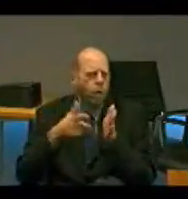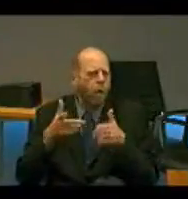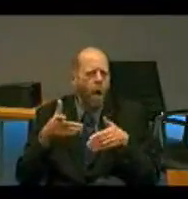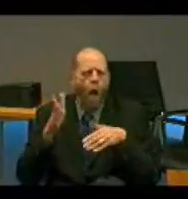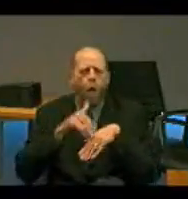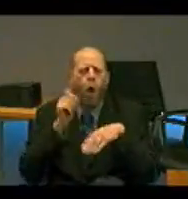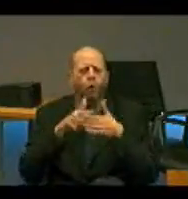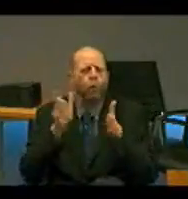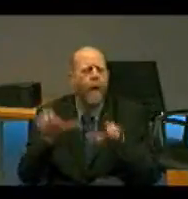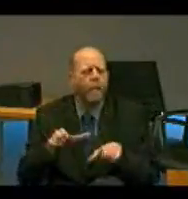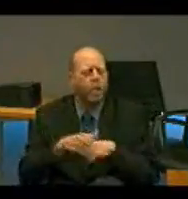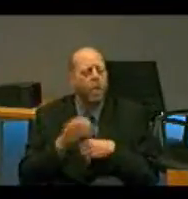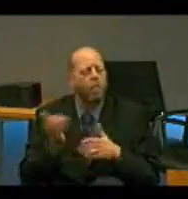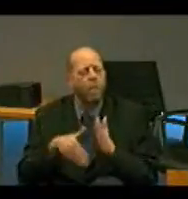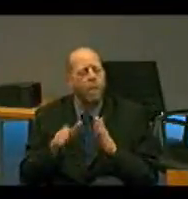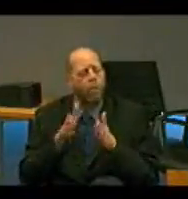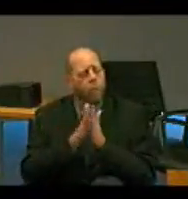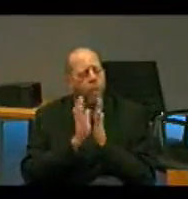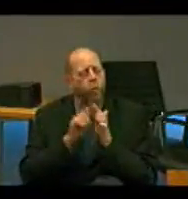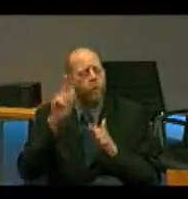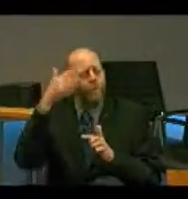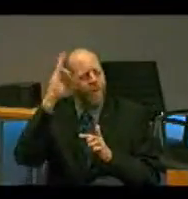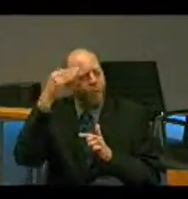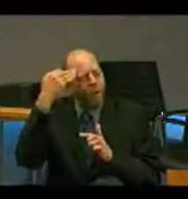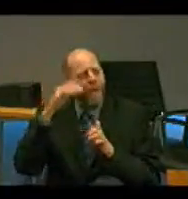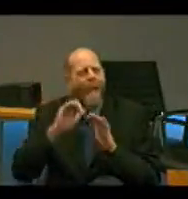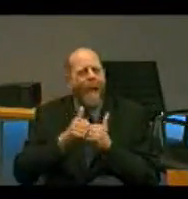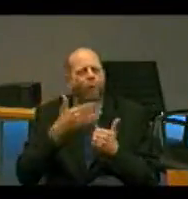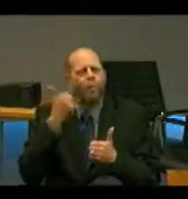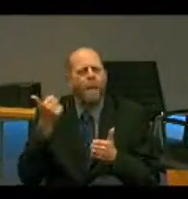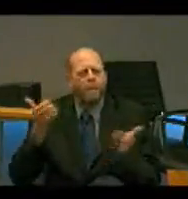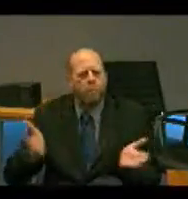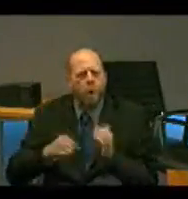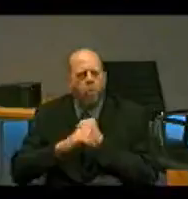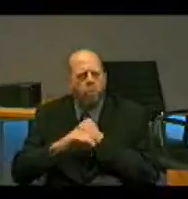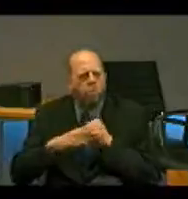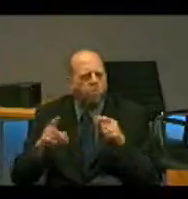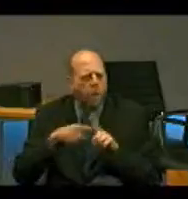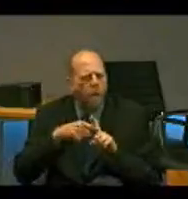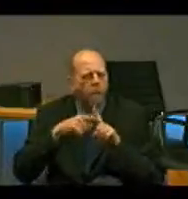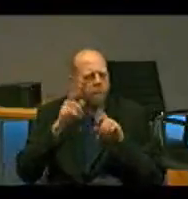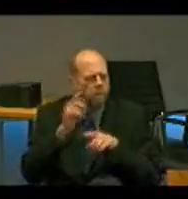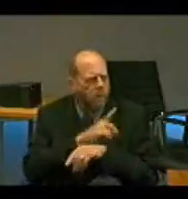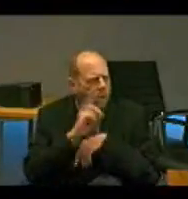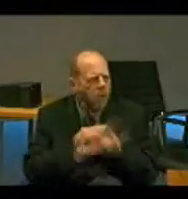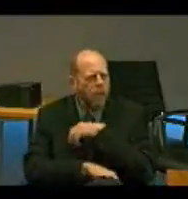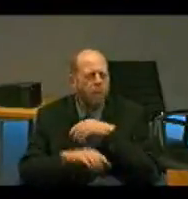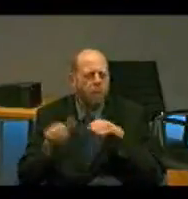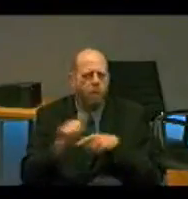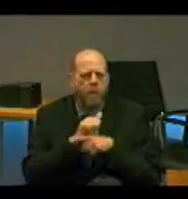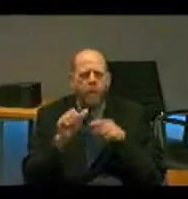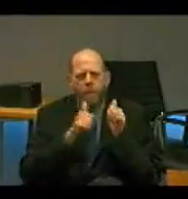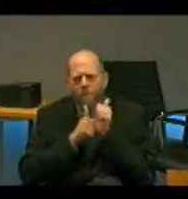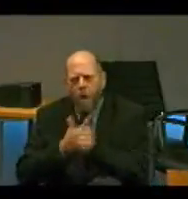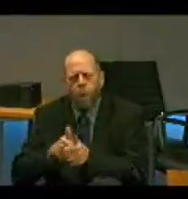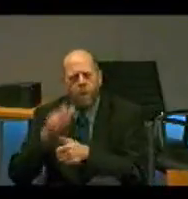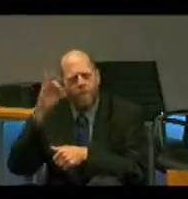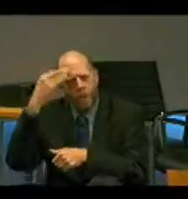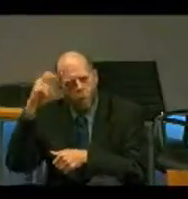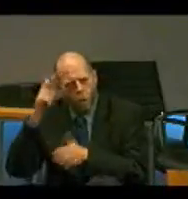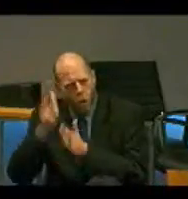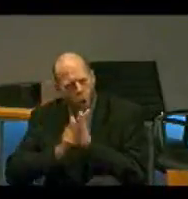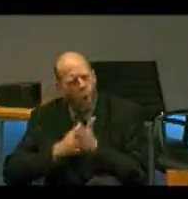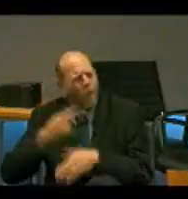and repeated requests to the federal government on how to best promote positive discipline practices in accordance with federal law. We heard